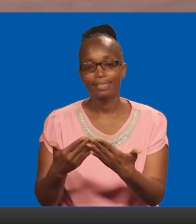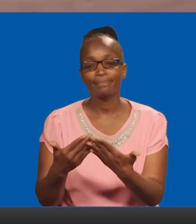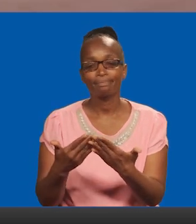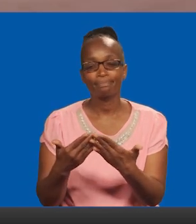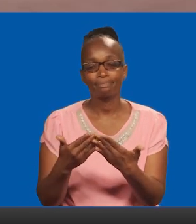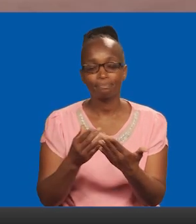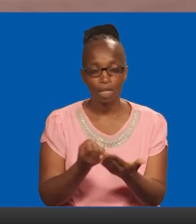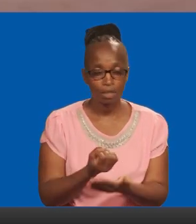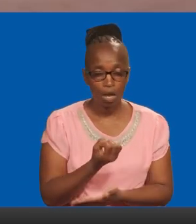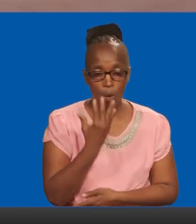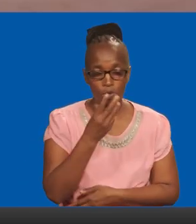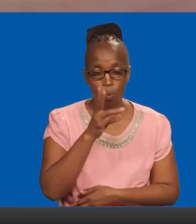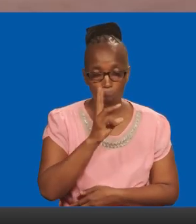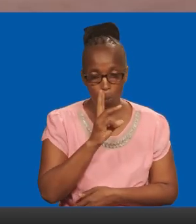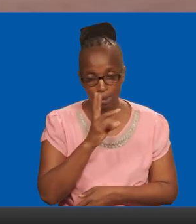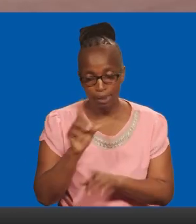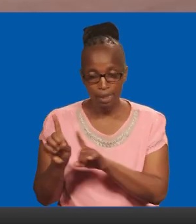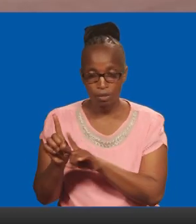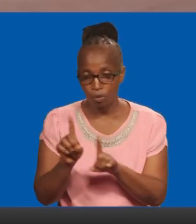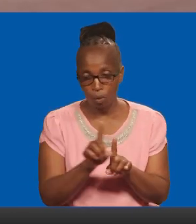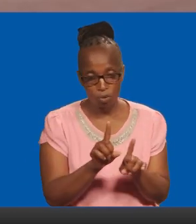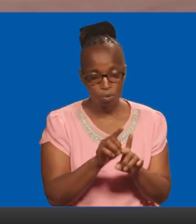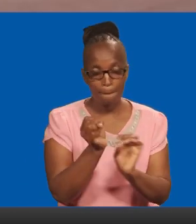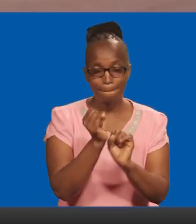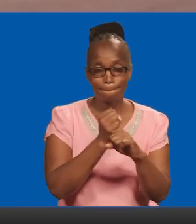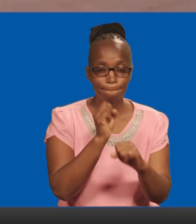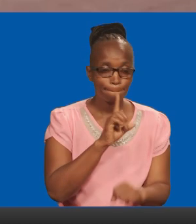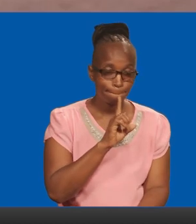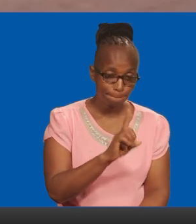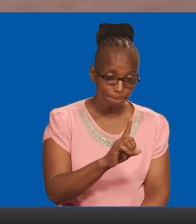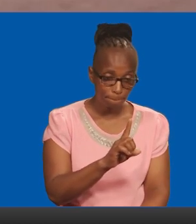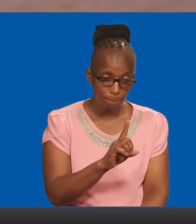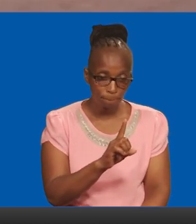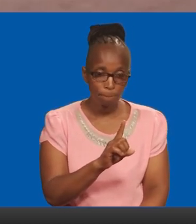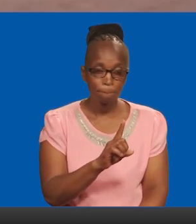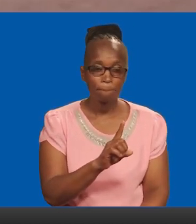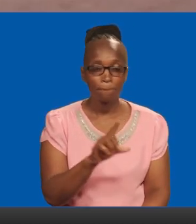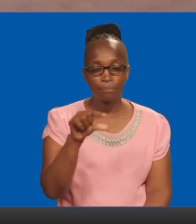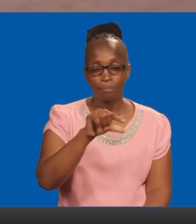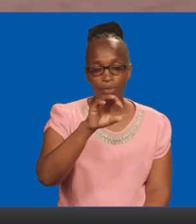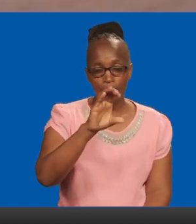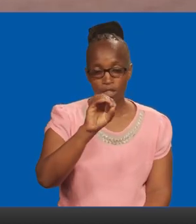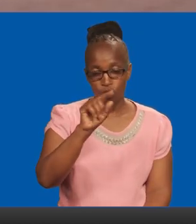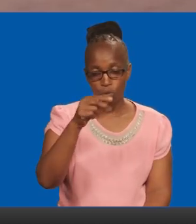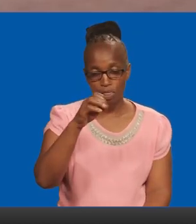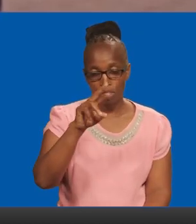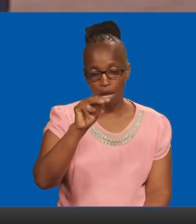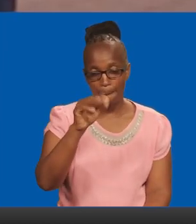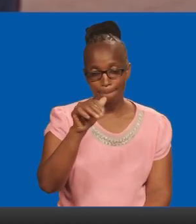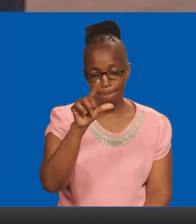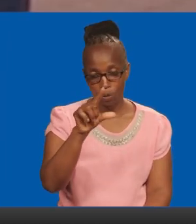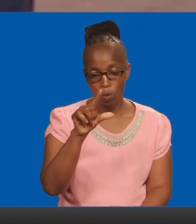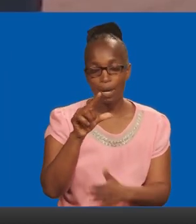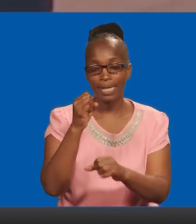for buildings, to provide hot water, but also, ladies and gentlemen, to make sure that a